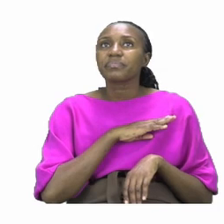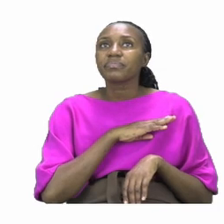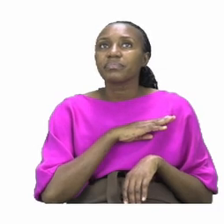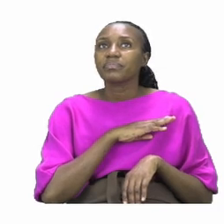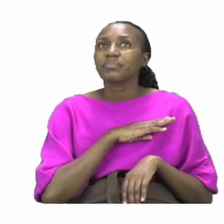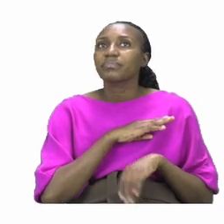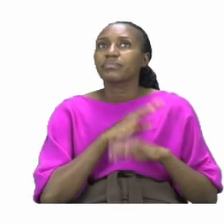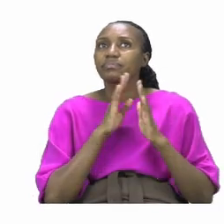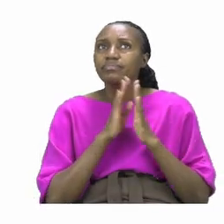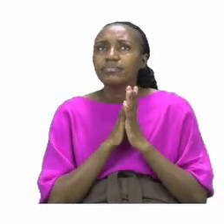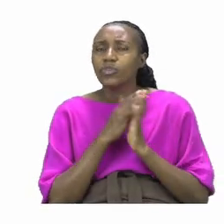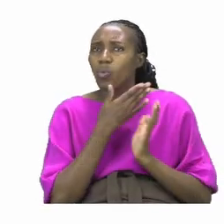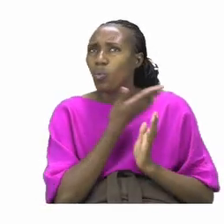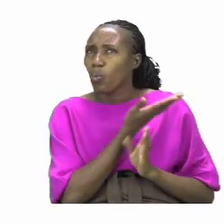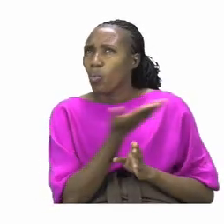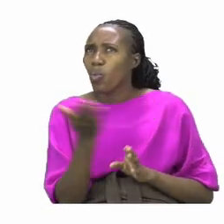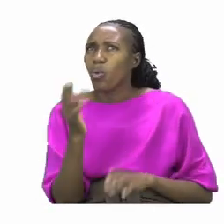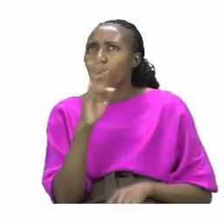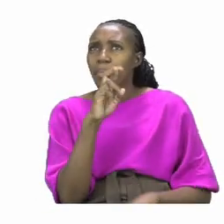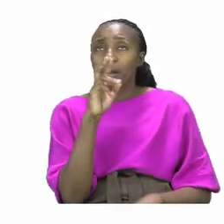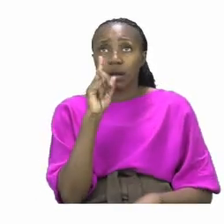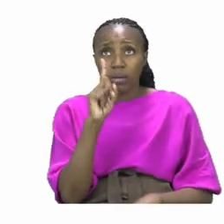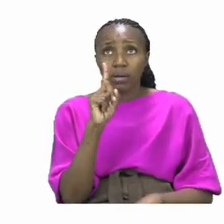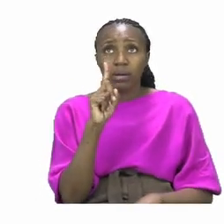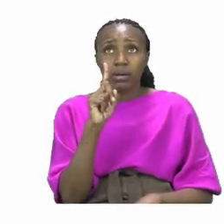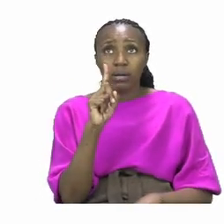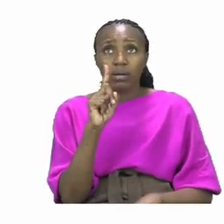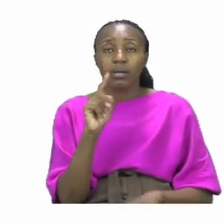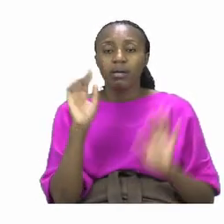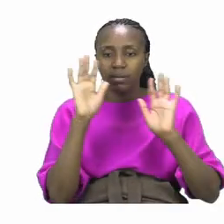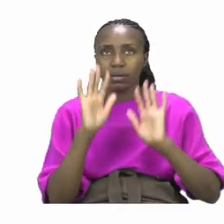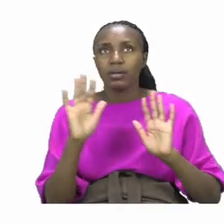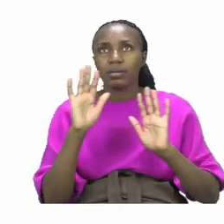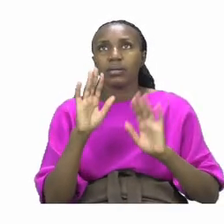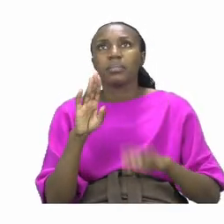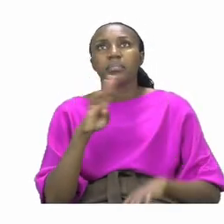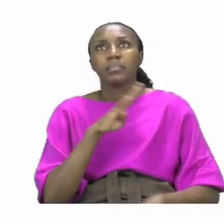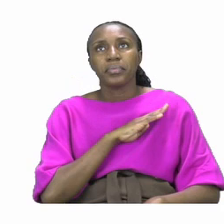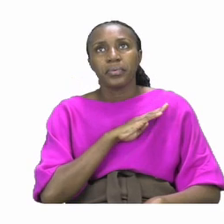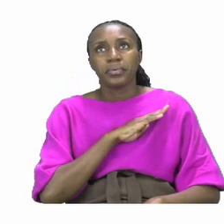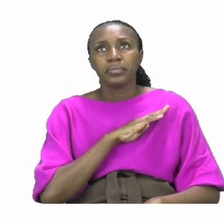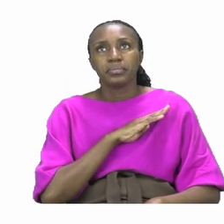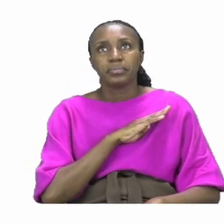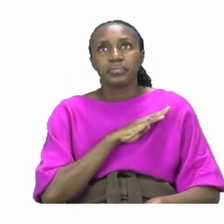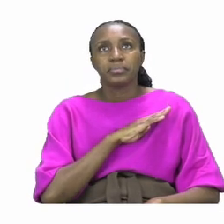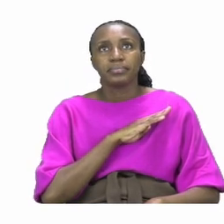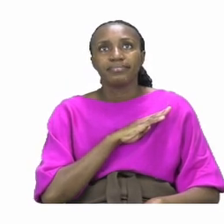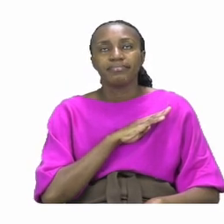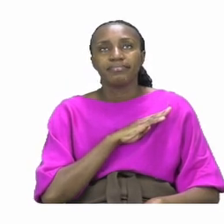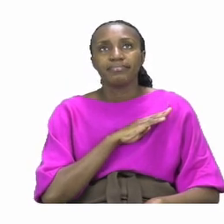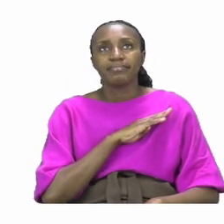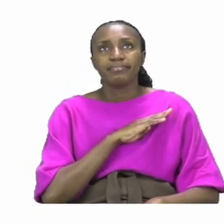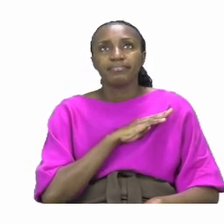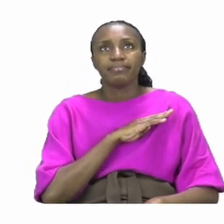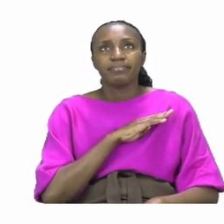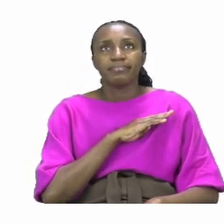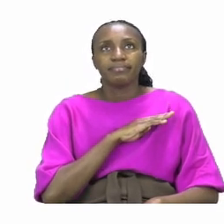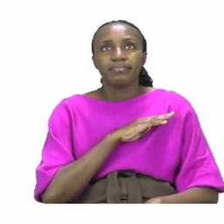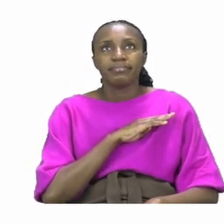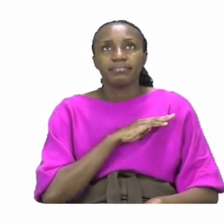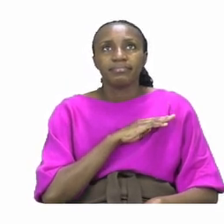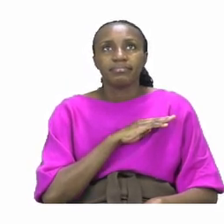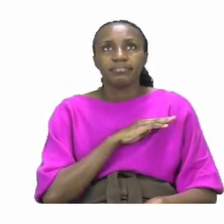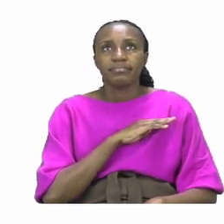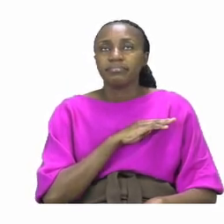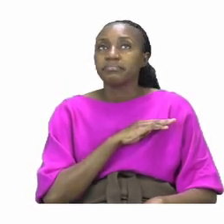find all the $1 coins and color them brown. Then you're going to color